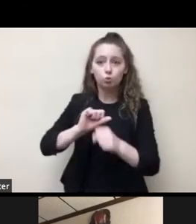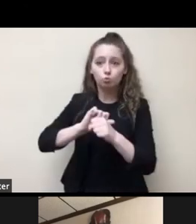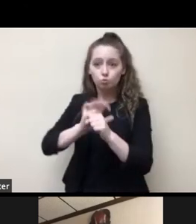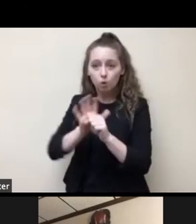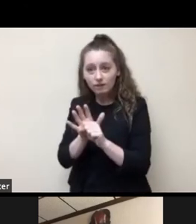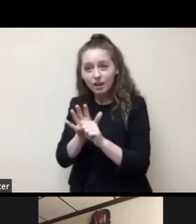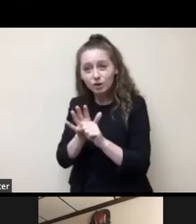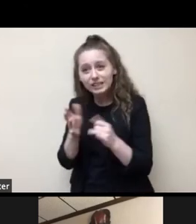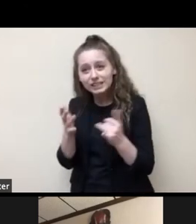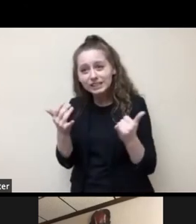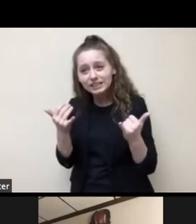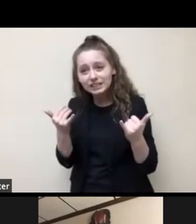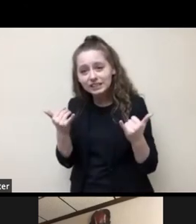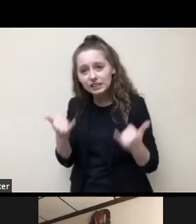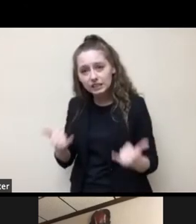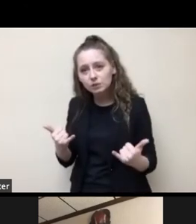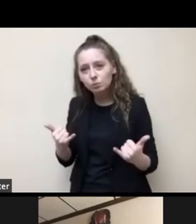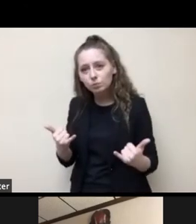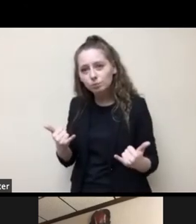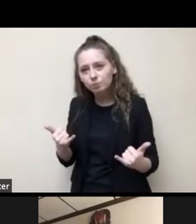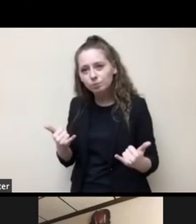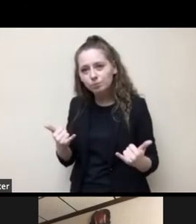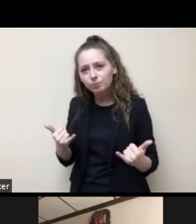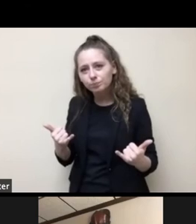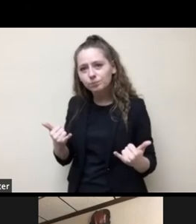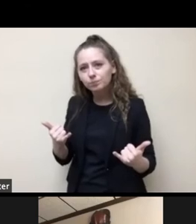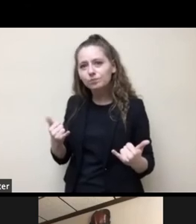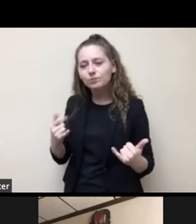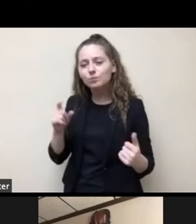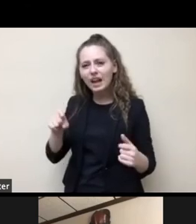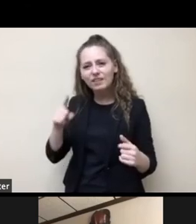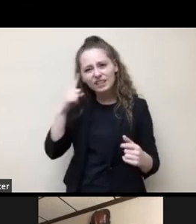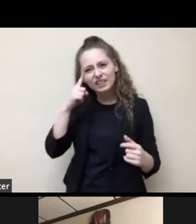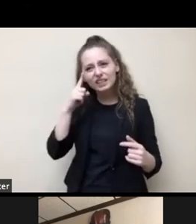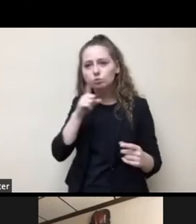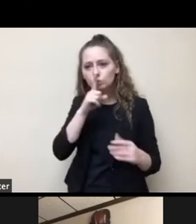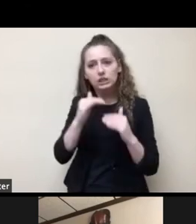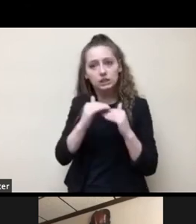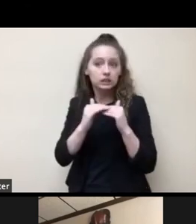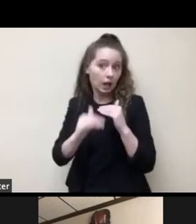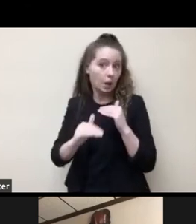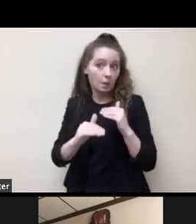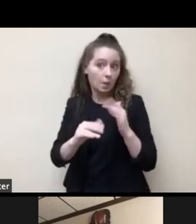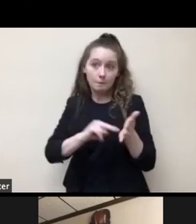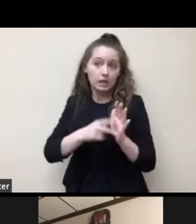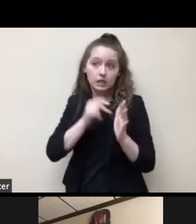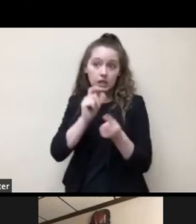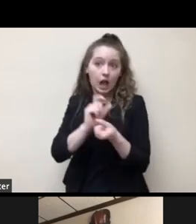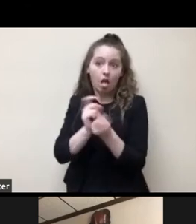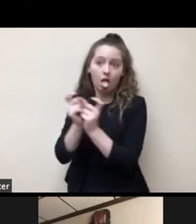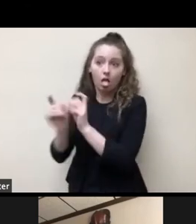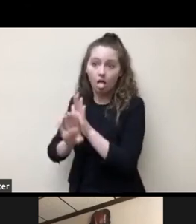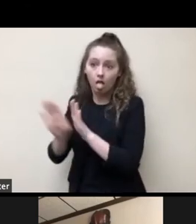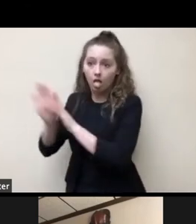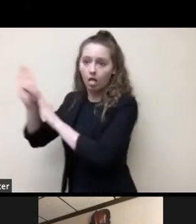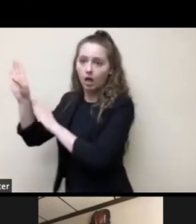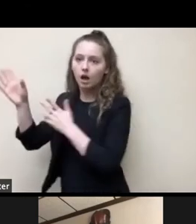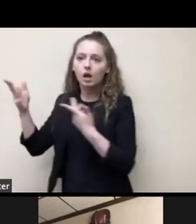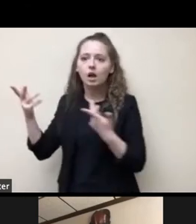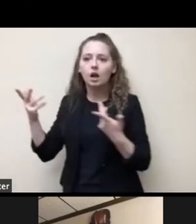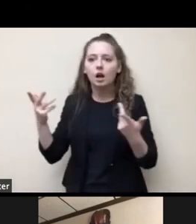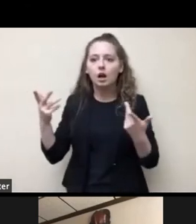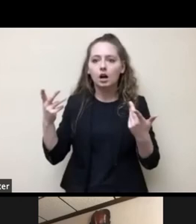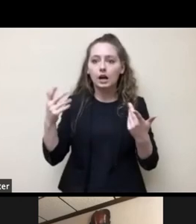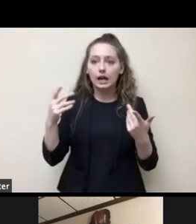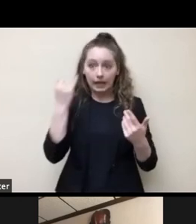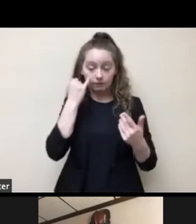really think it's very stable, meaning it's not mutating. So if it doesn't mutate and it doesn't change its form, then a vaccine